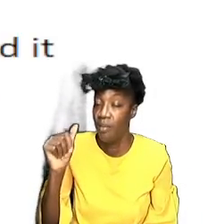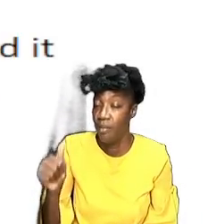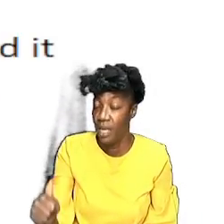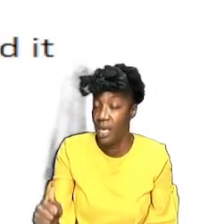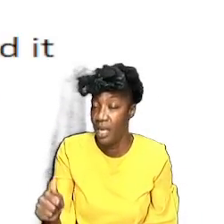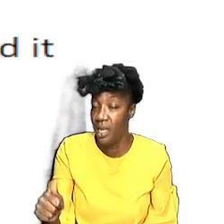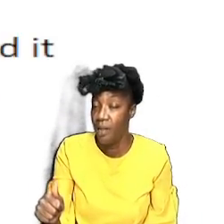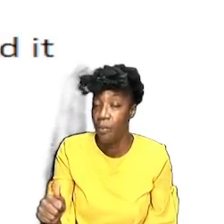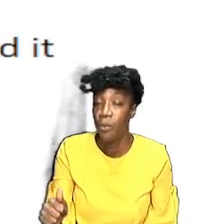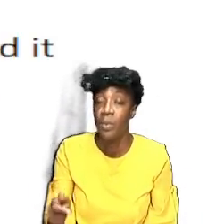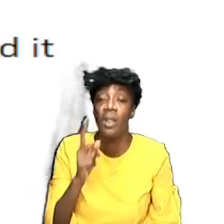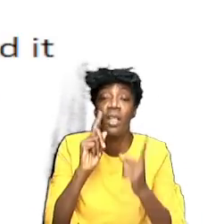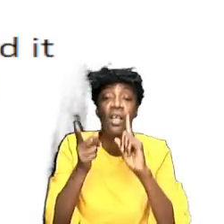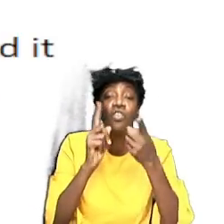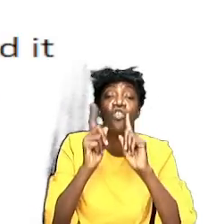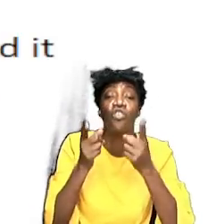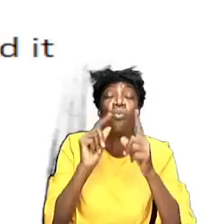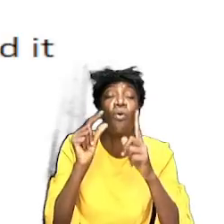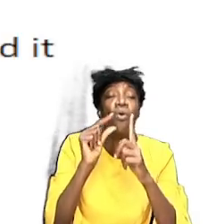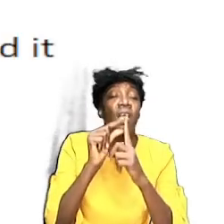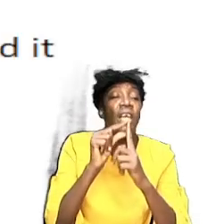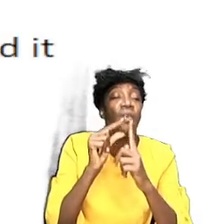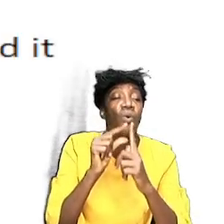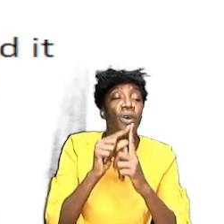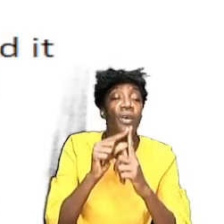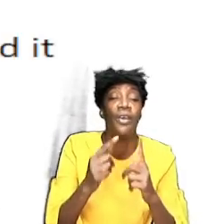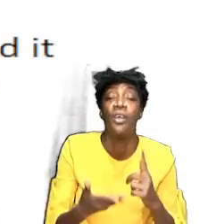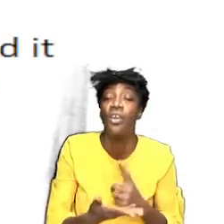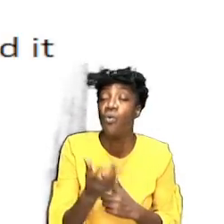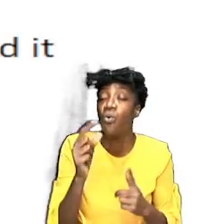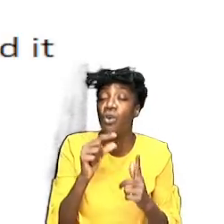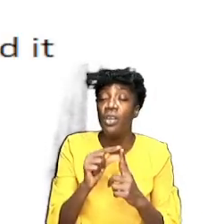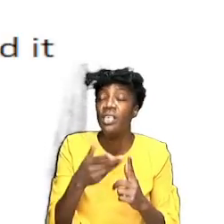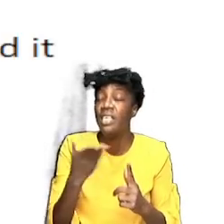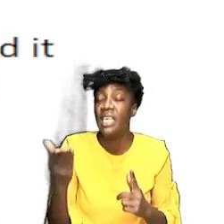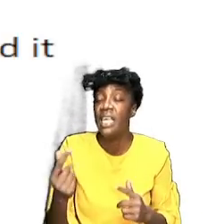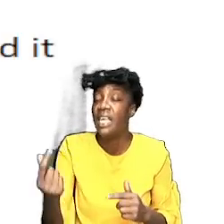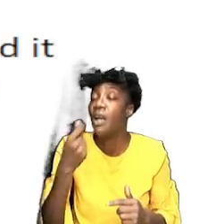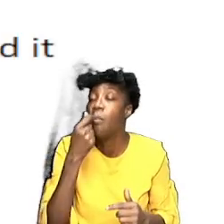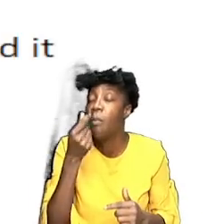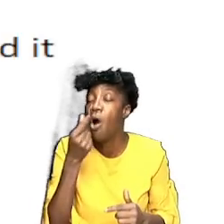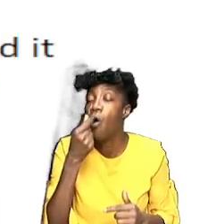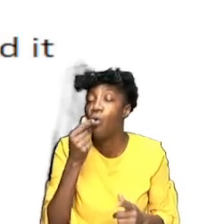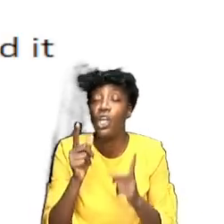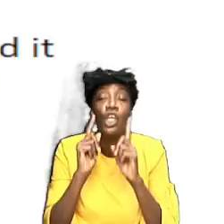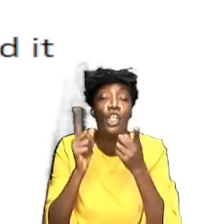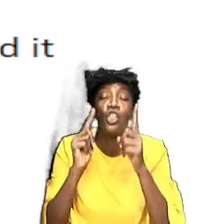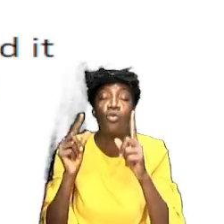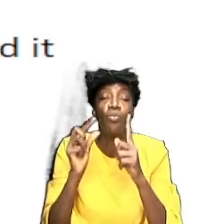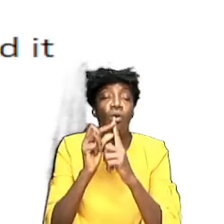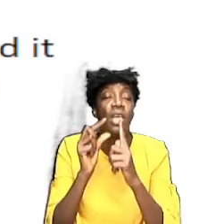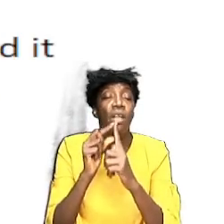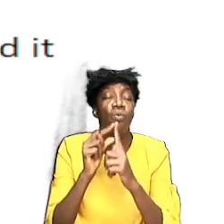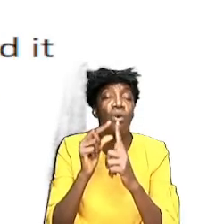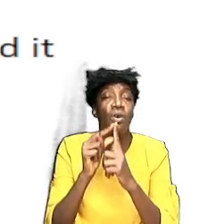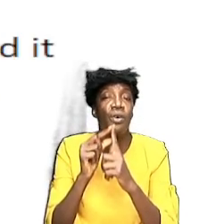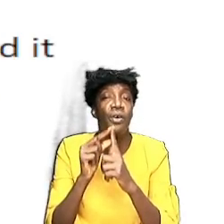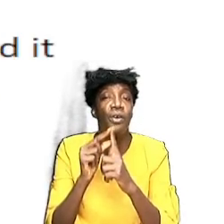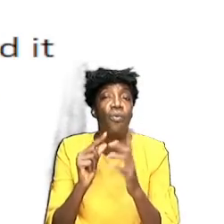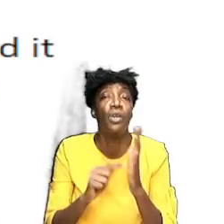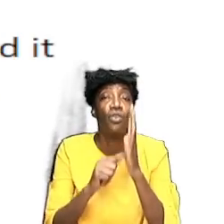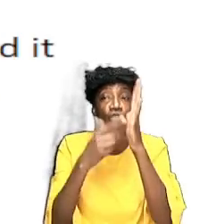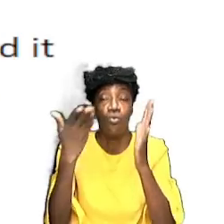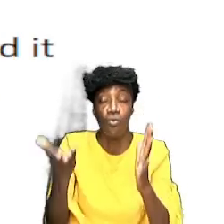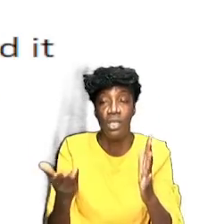example, the Bible said the word is nigh thee, even in thy mouth. It is a rhema, spoken word. Now, why I want to highlight this